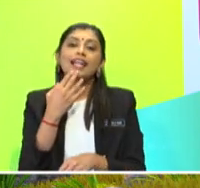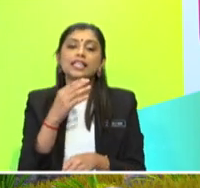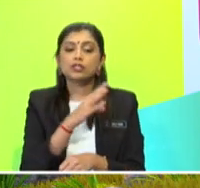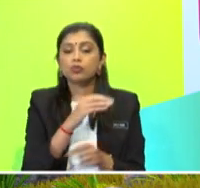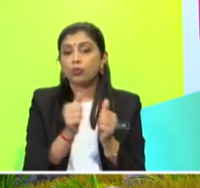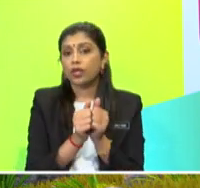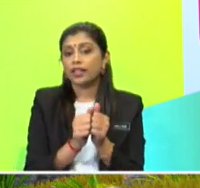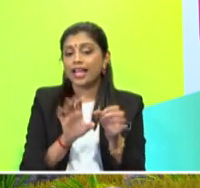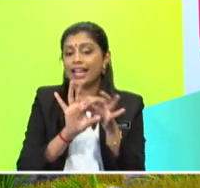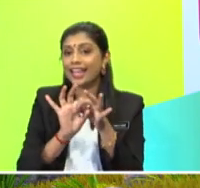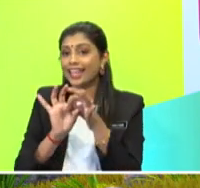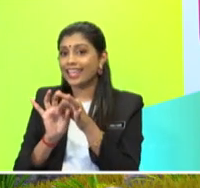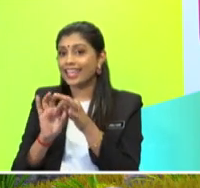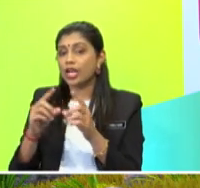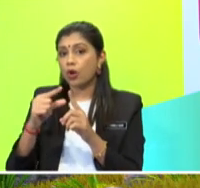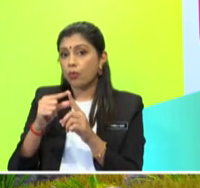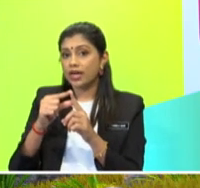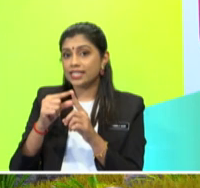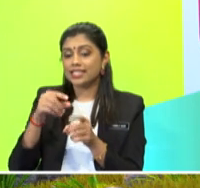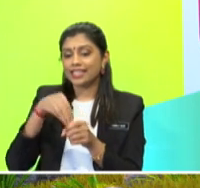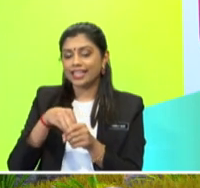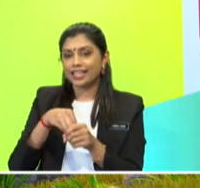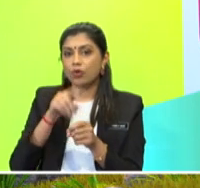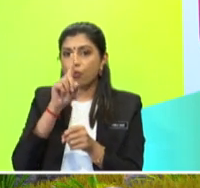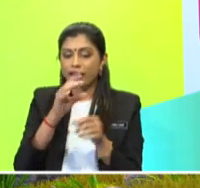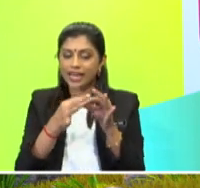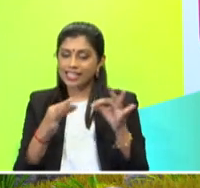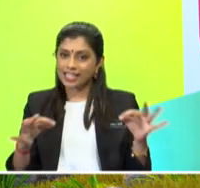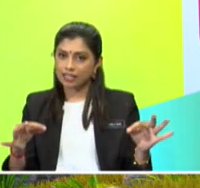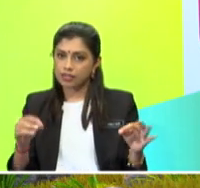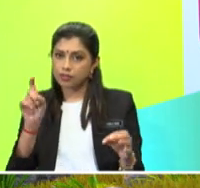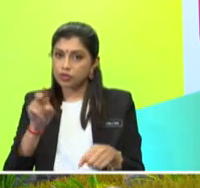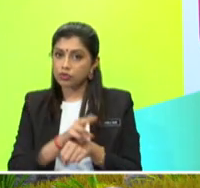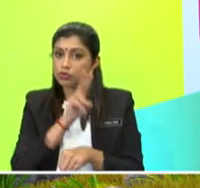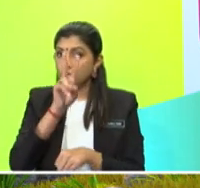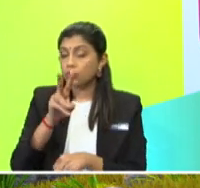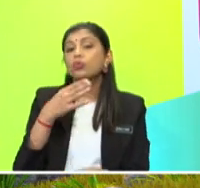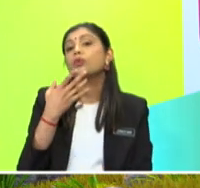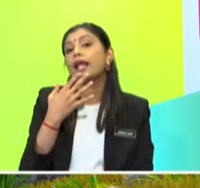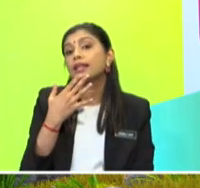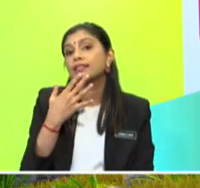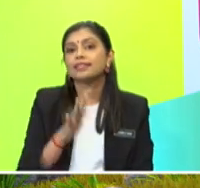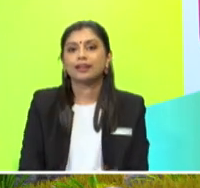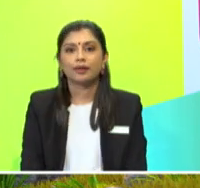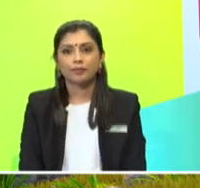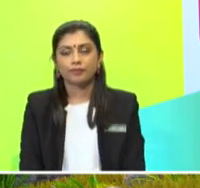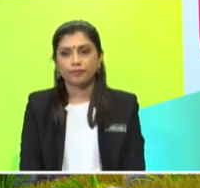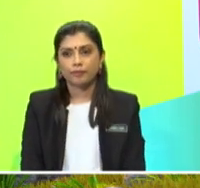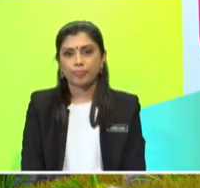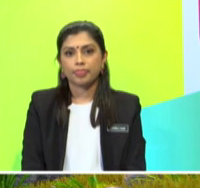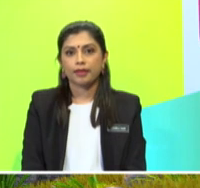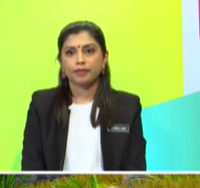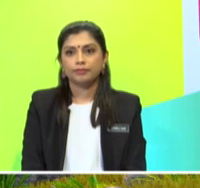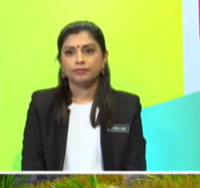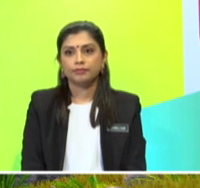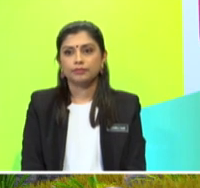one sentence. Yes, you must have two colours, not to forget your linking words and conjunctions. Spot on, Zarif. So